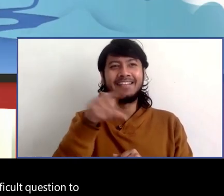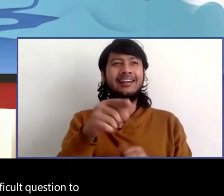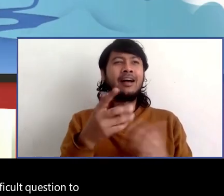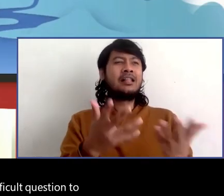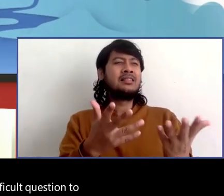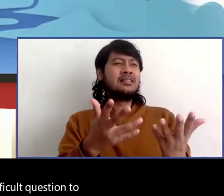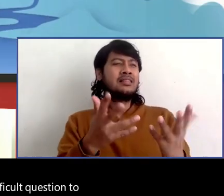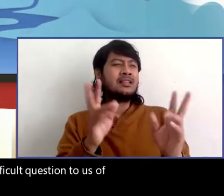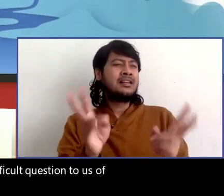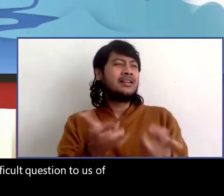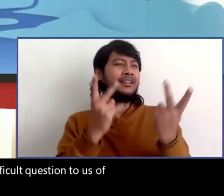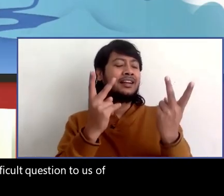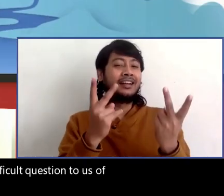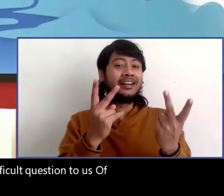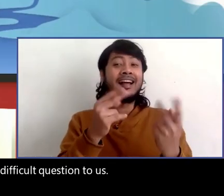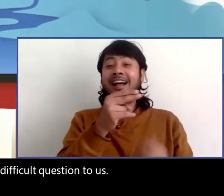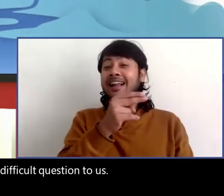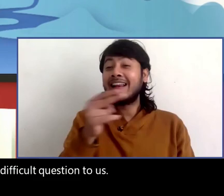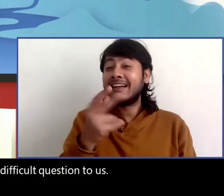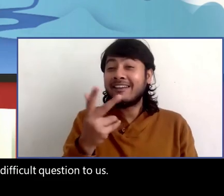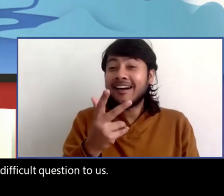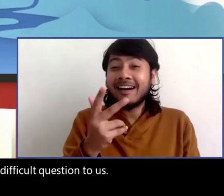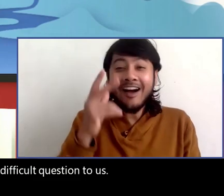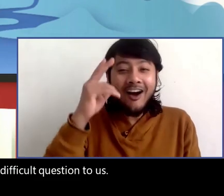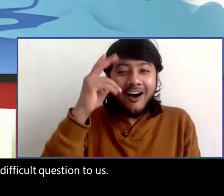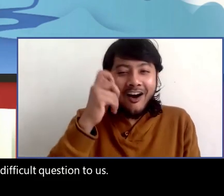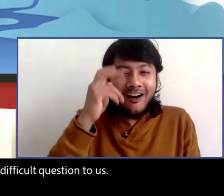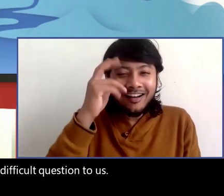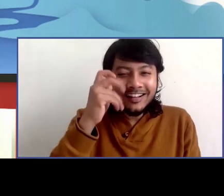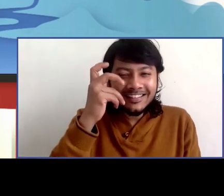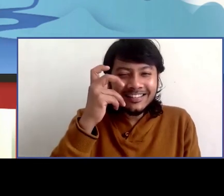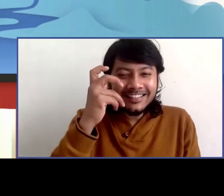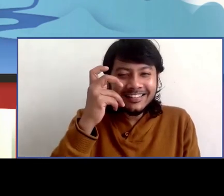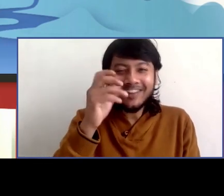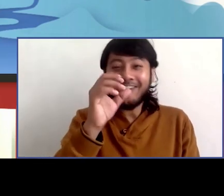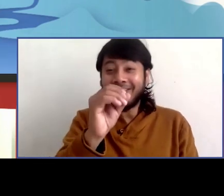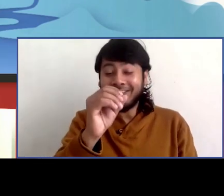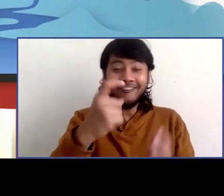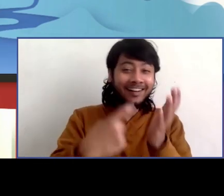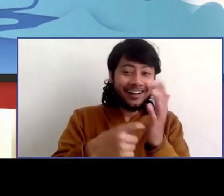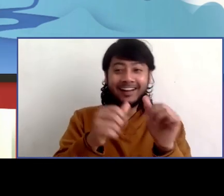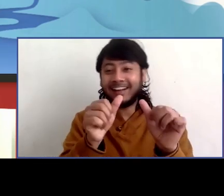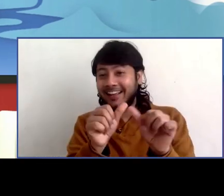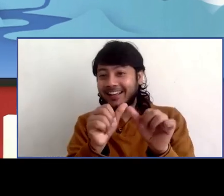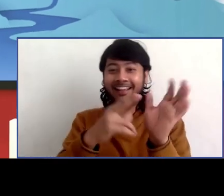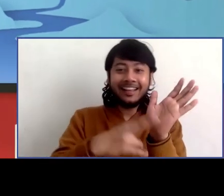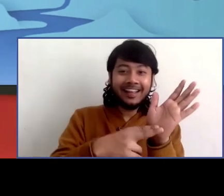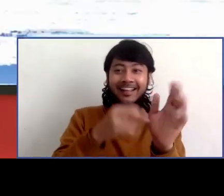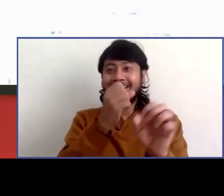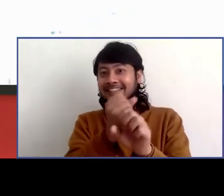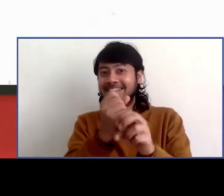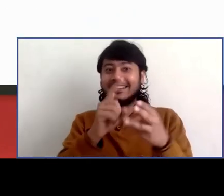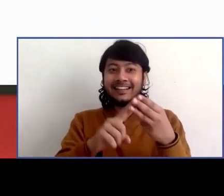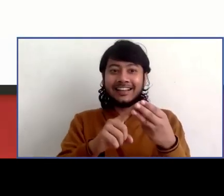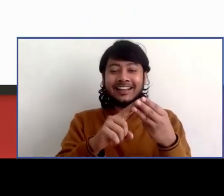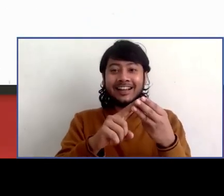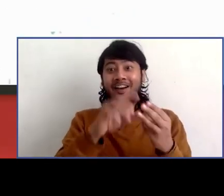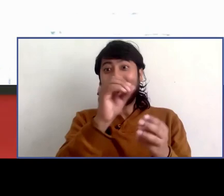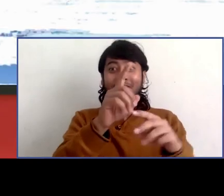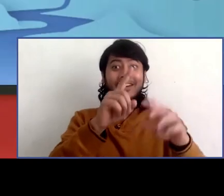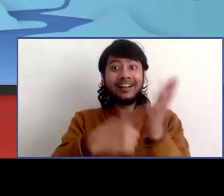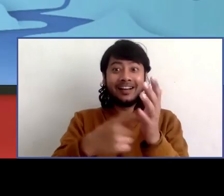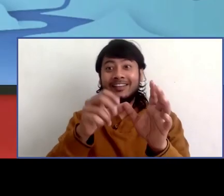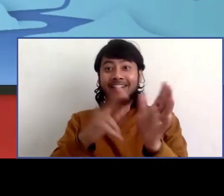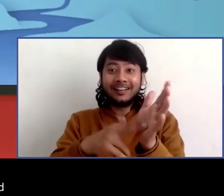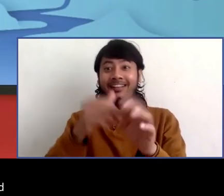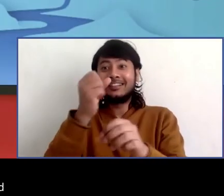orange. Orange with an O and an R and an A and an N and a G and an E. Can you tell that fast? O and an R and an A and an N and a G and an E.